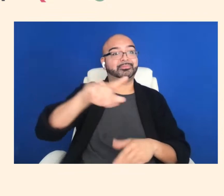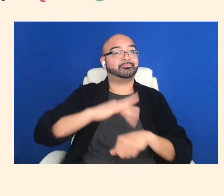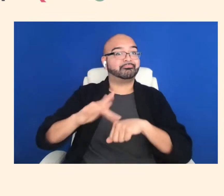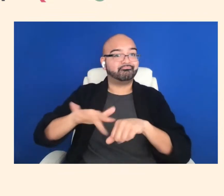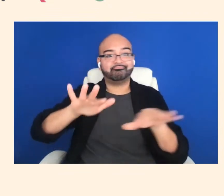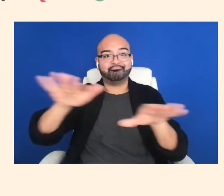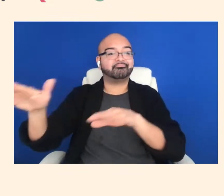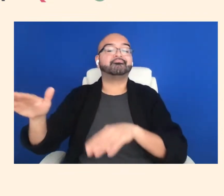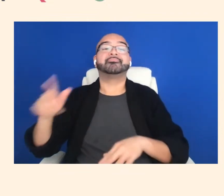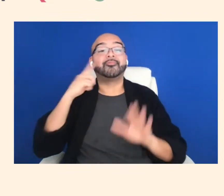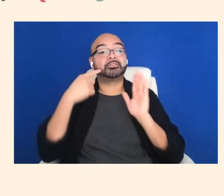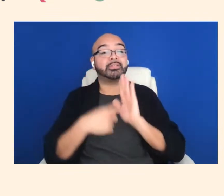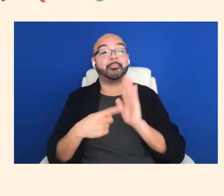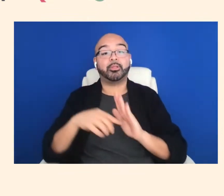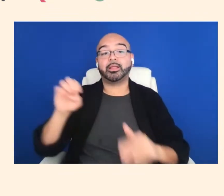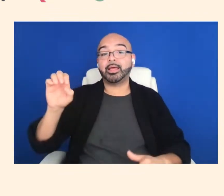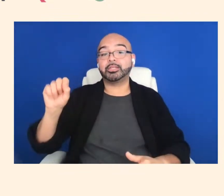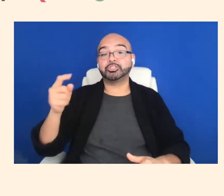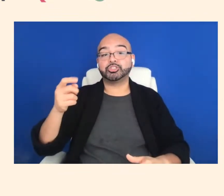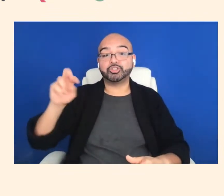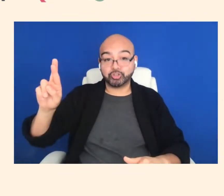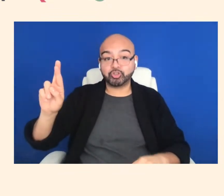of Esther's, we tried to pick